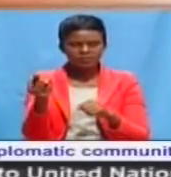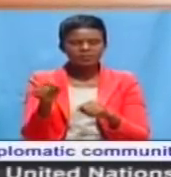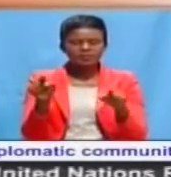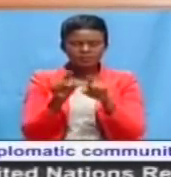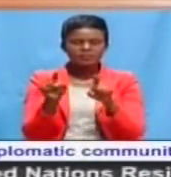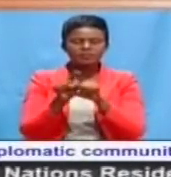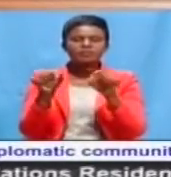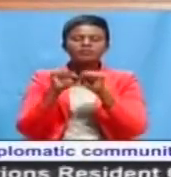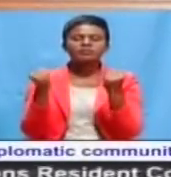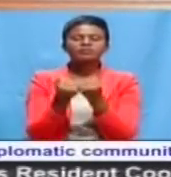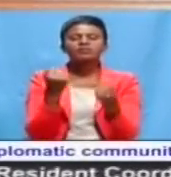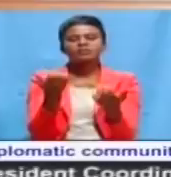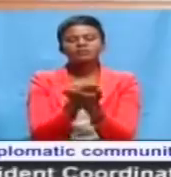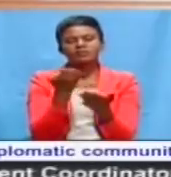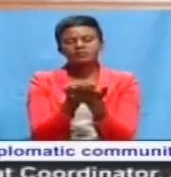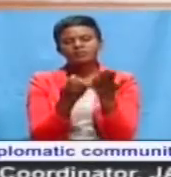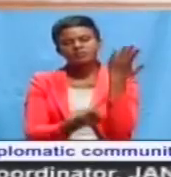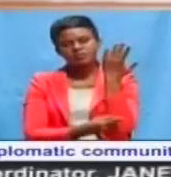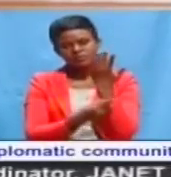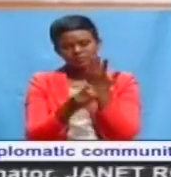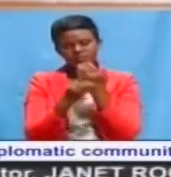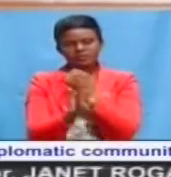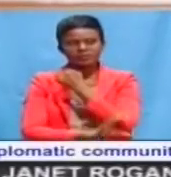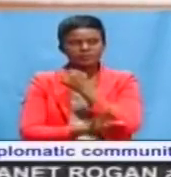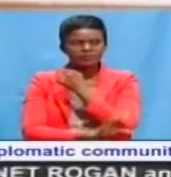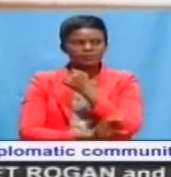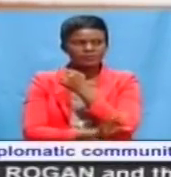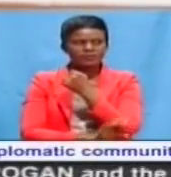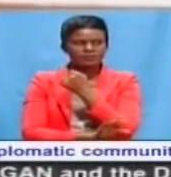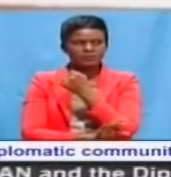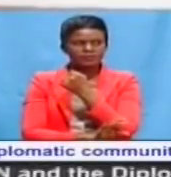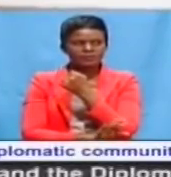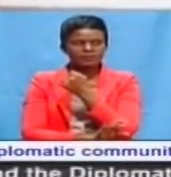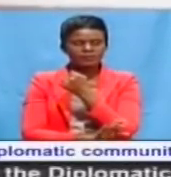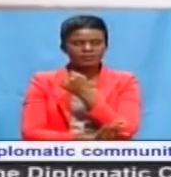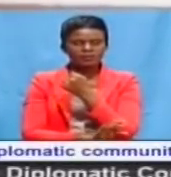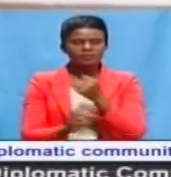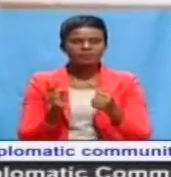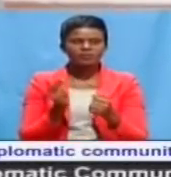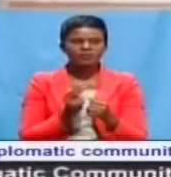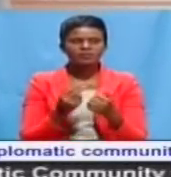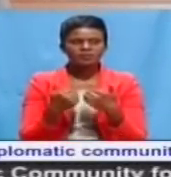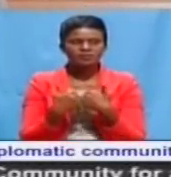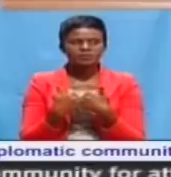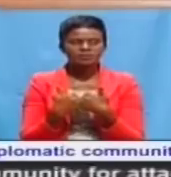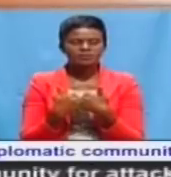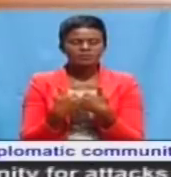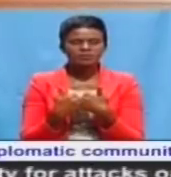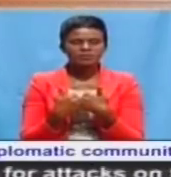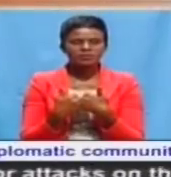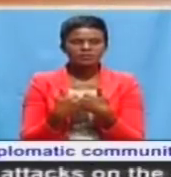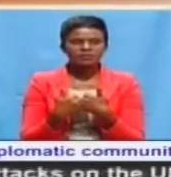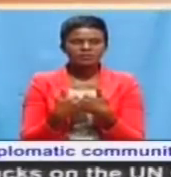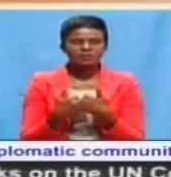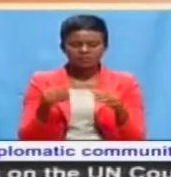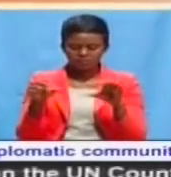the socio-economic development as a country. We've performed quite well. We've had a number of roads that have been